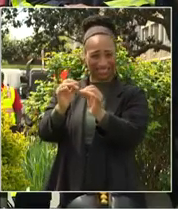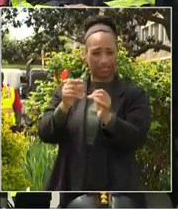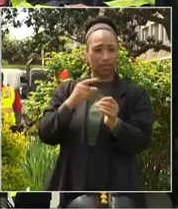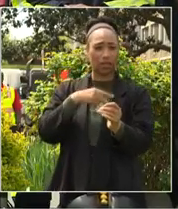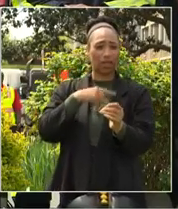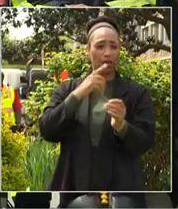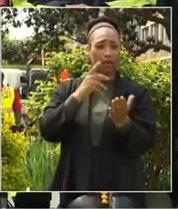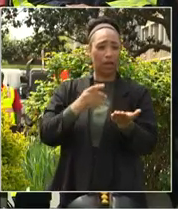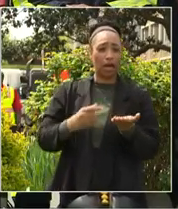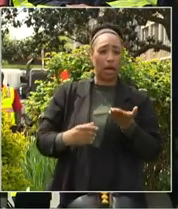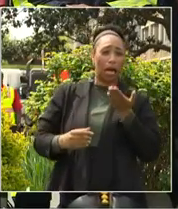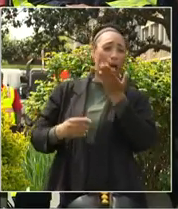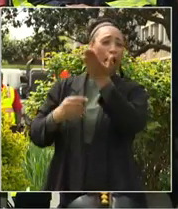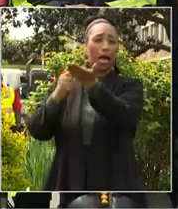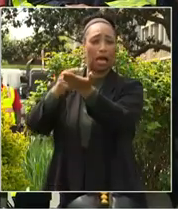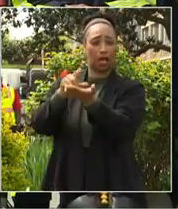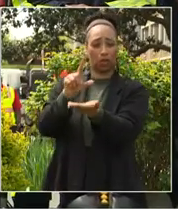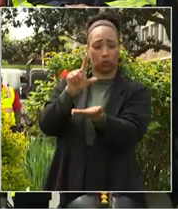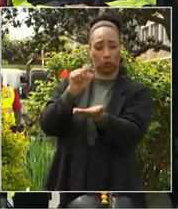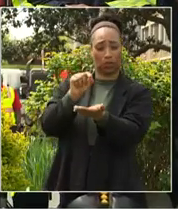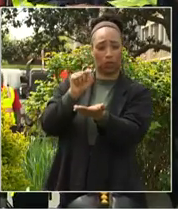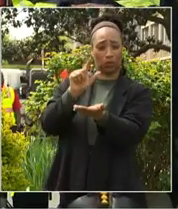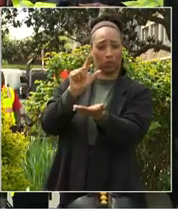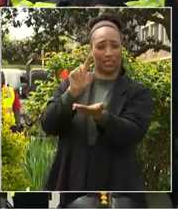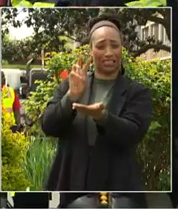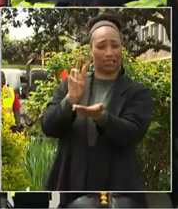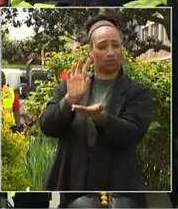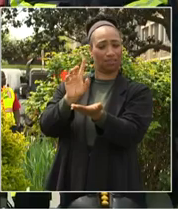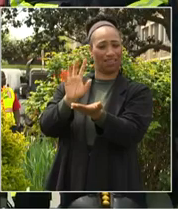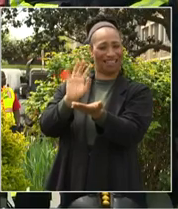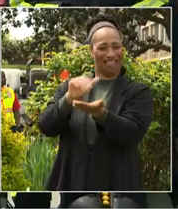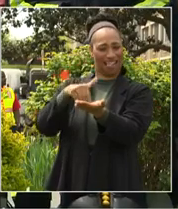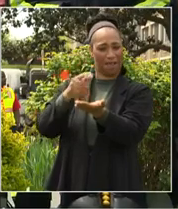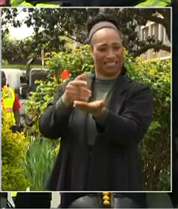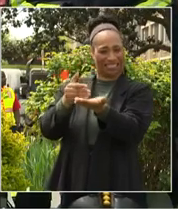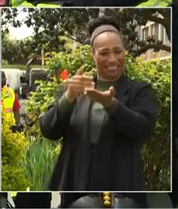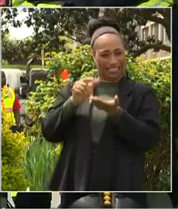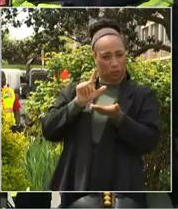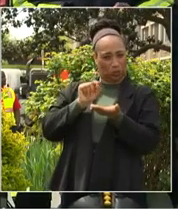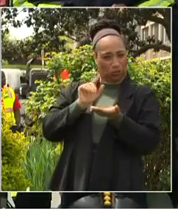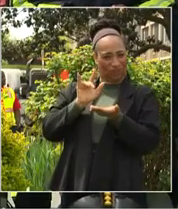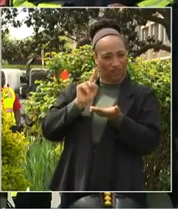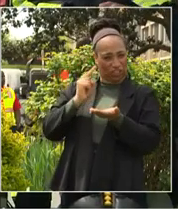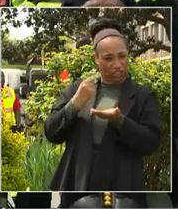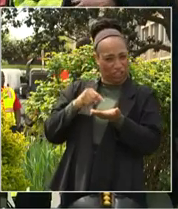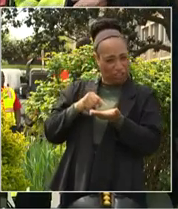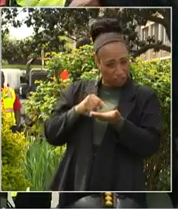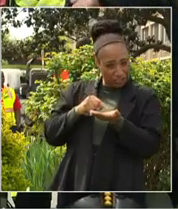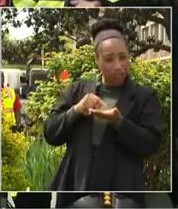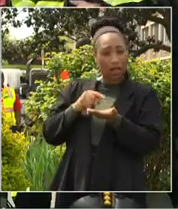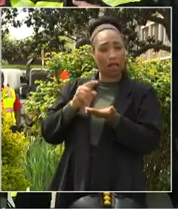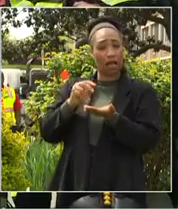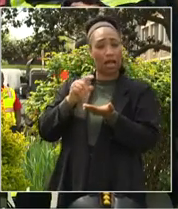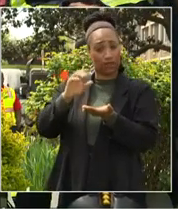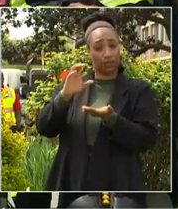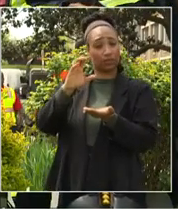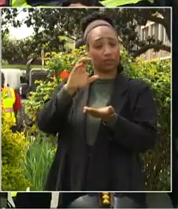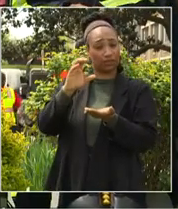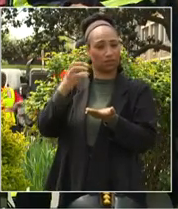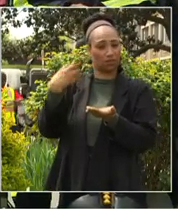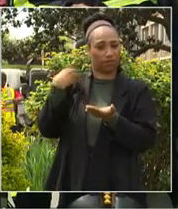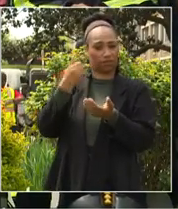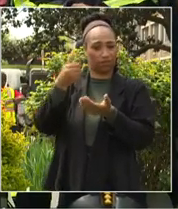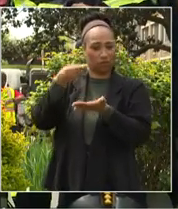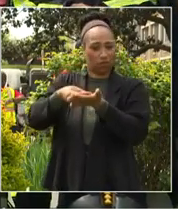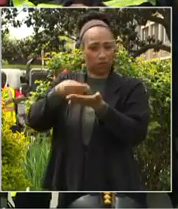resolved. But if there are things that the CFO could be doing with the 26 while that's happening, we'll certainly work with them on that. And how